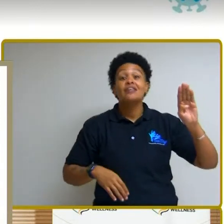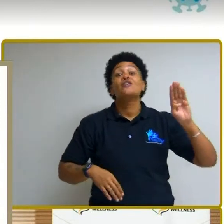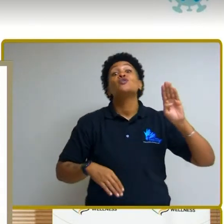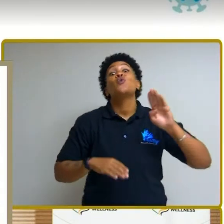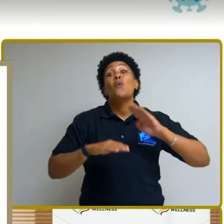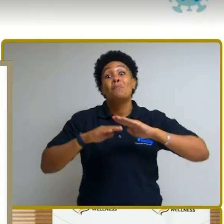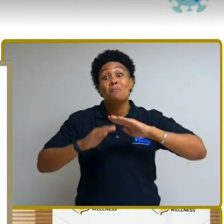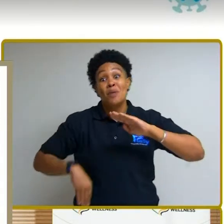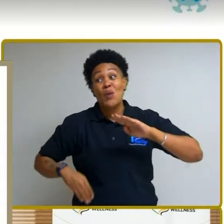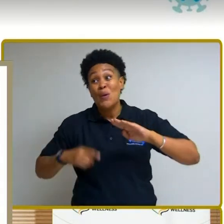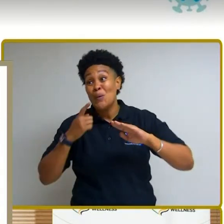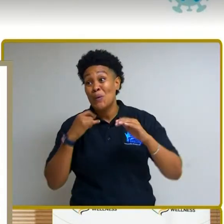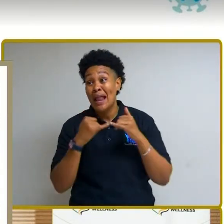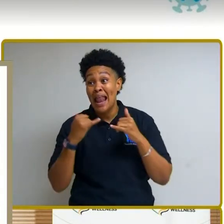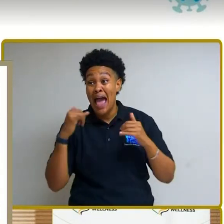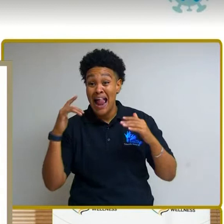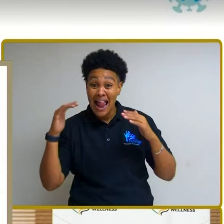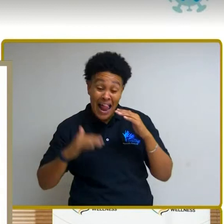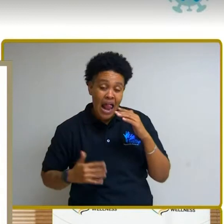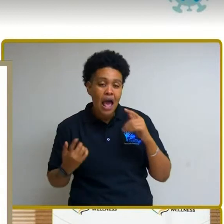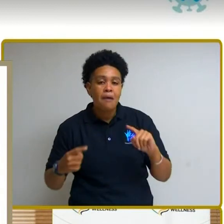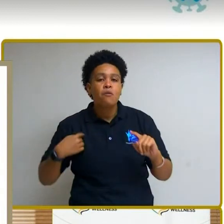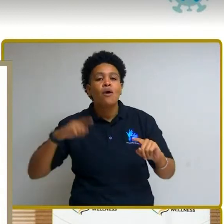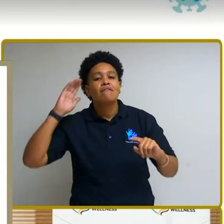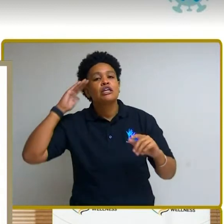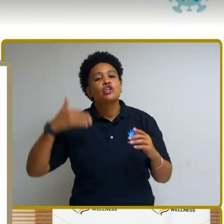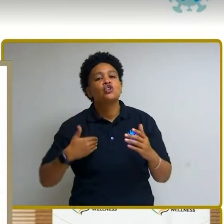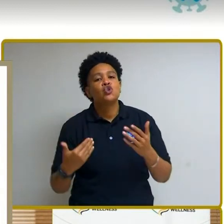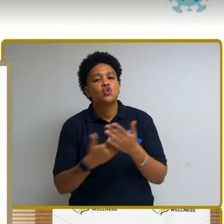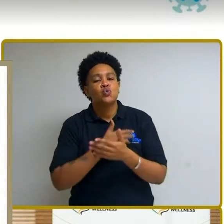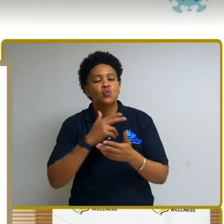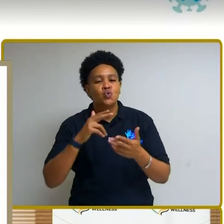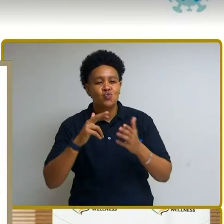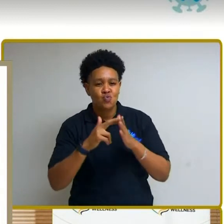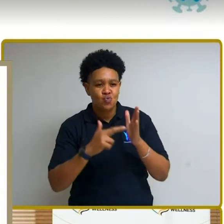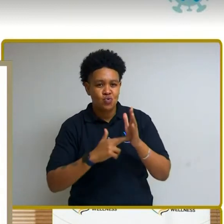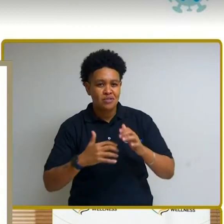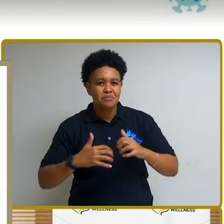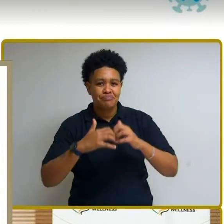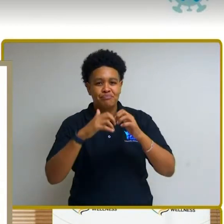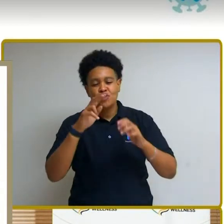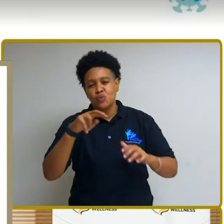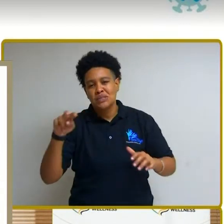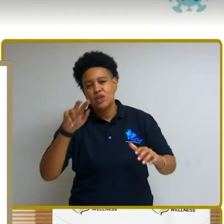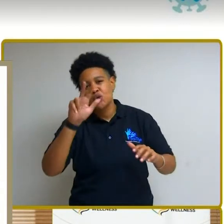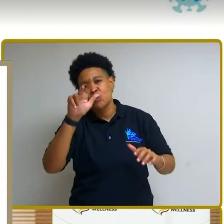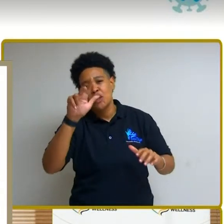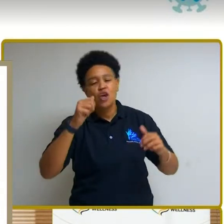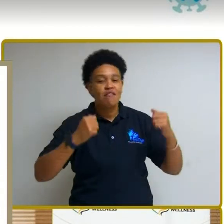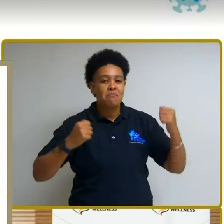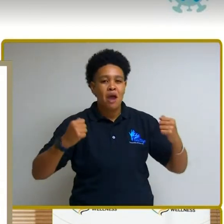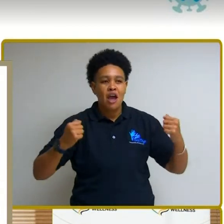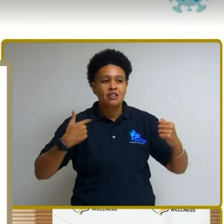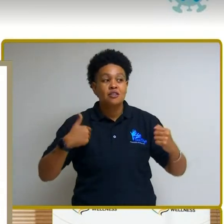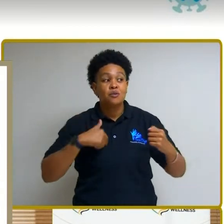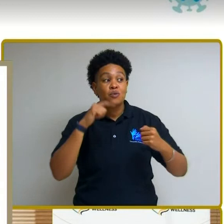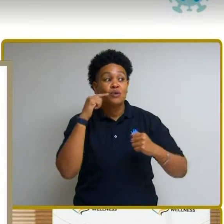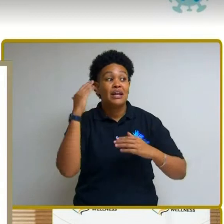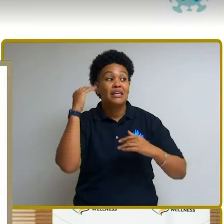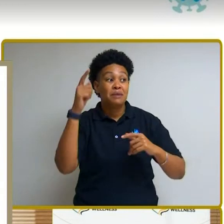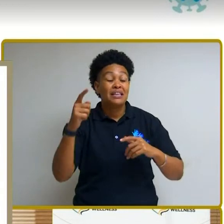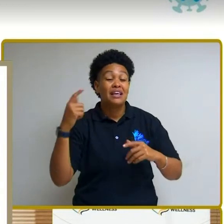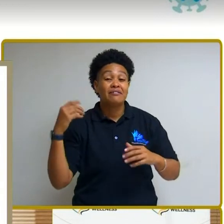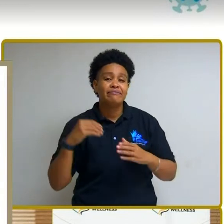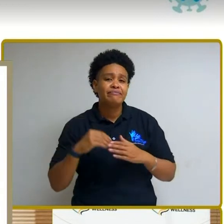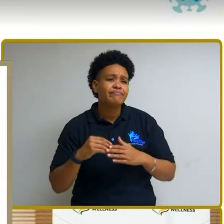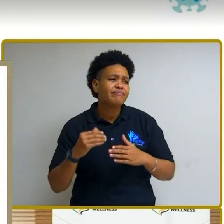red line very, very quickly, we would have introduced new restrictions as of the 22nd, 23rd of March, and we're expecting that over